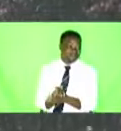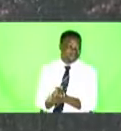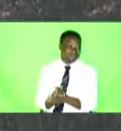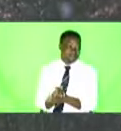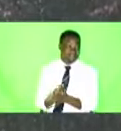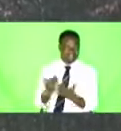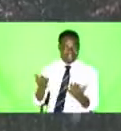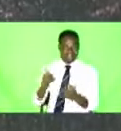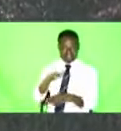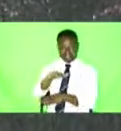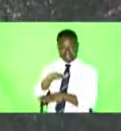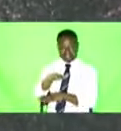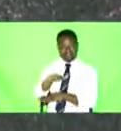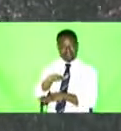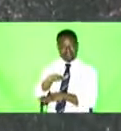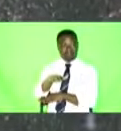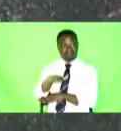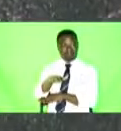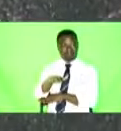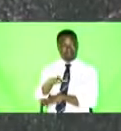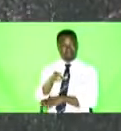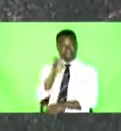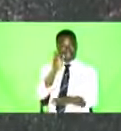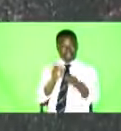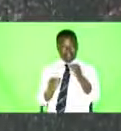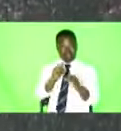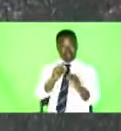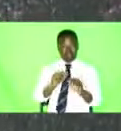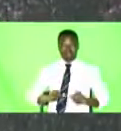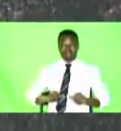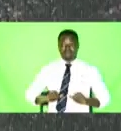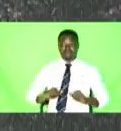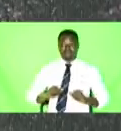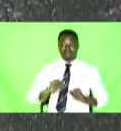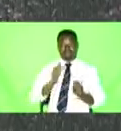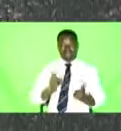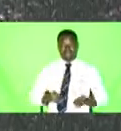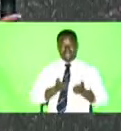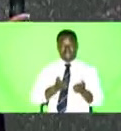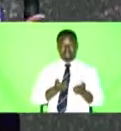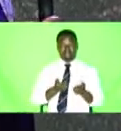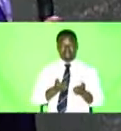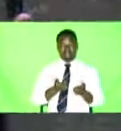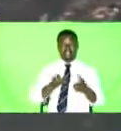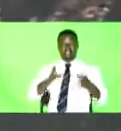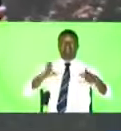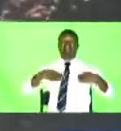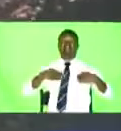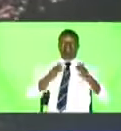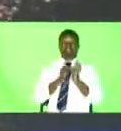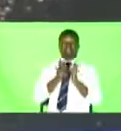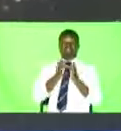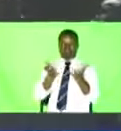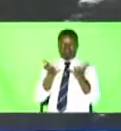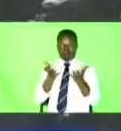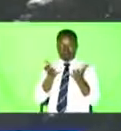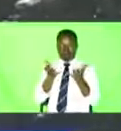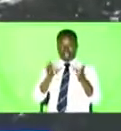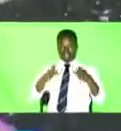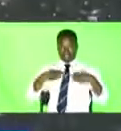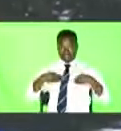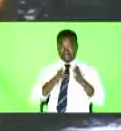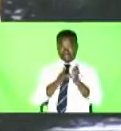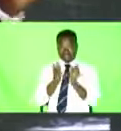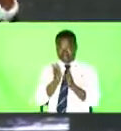evening, if you want to give your life to Jesus, That will be